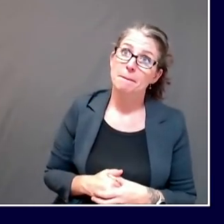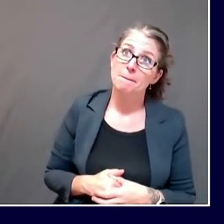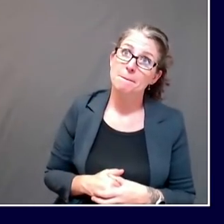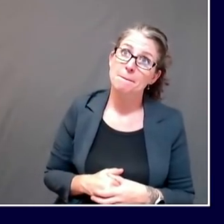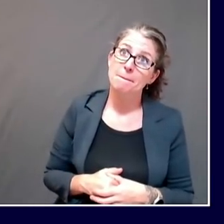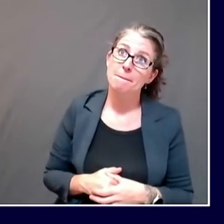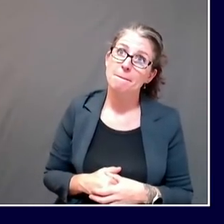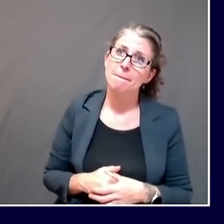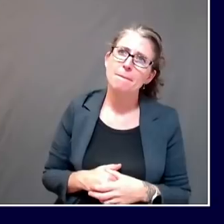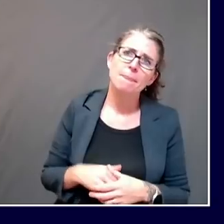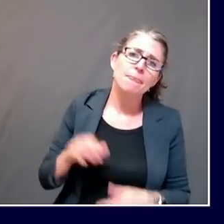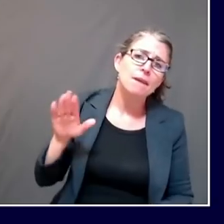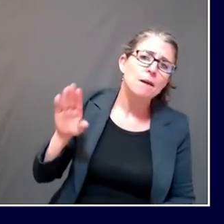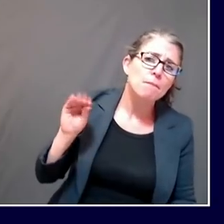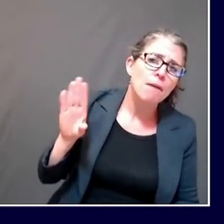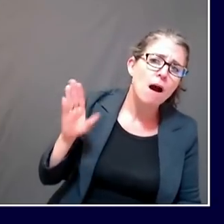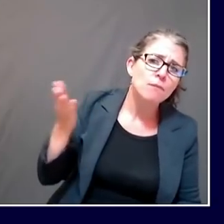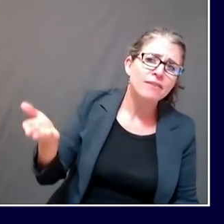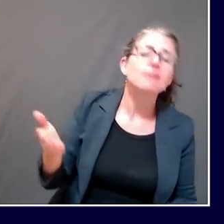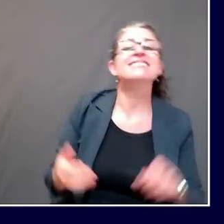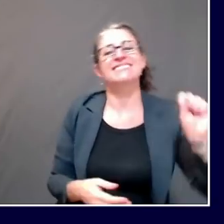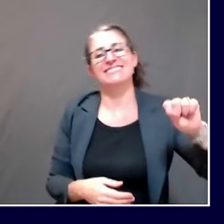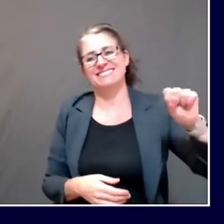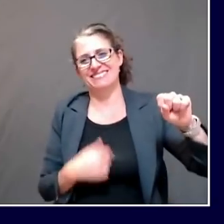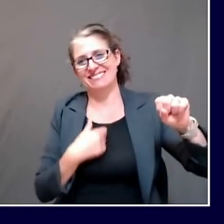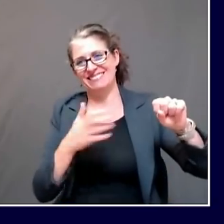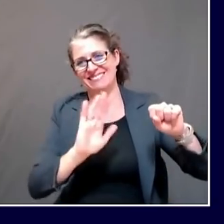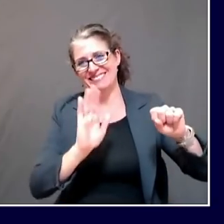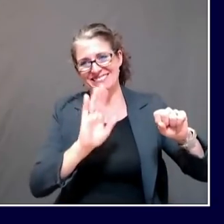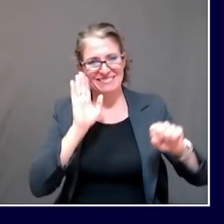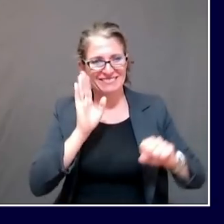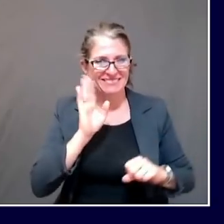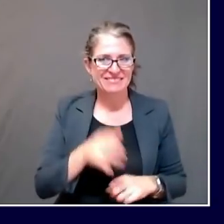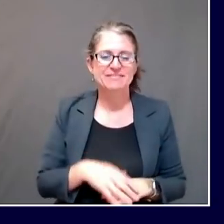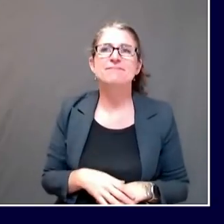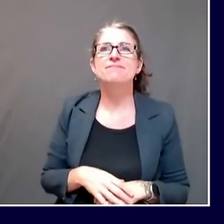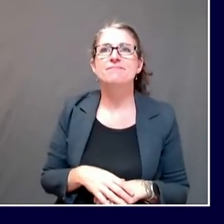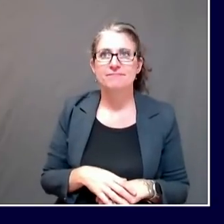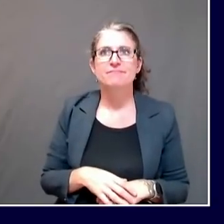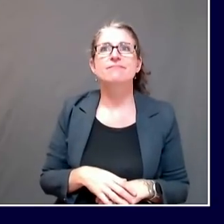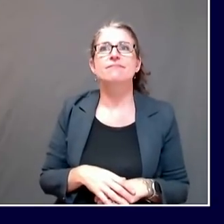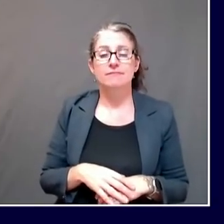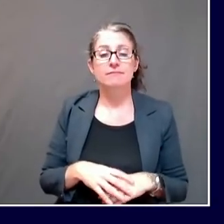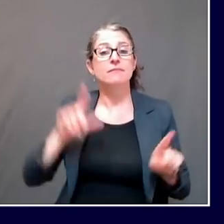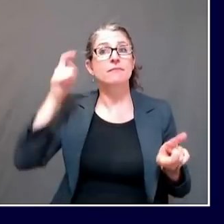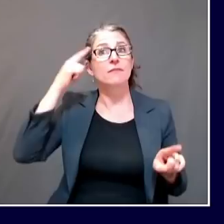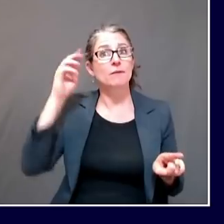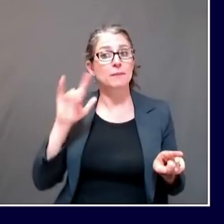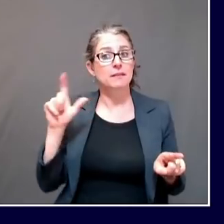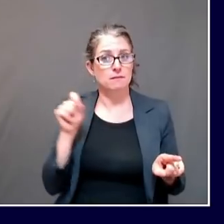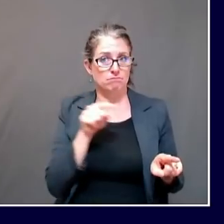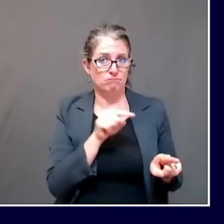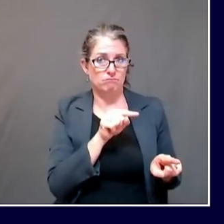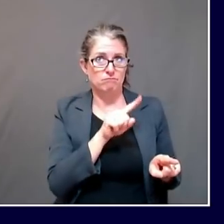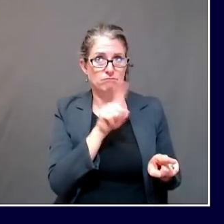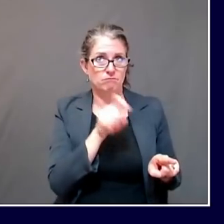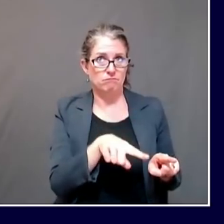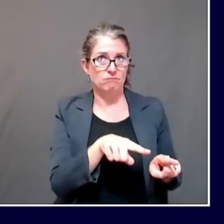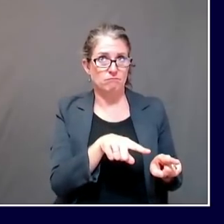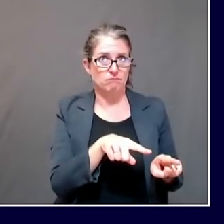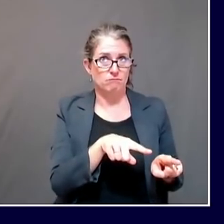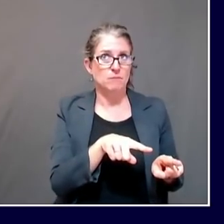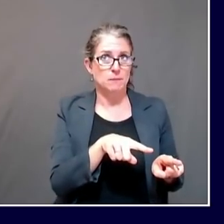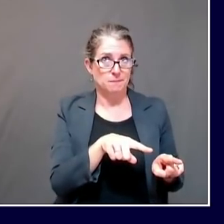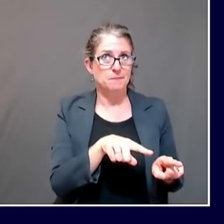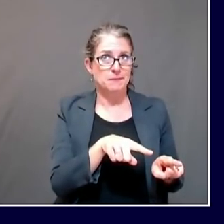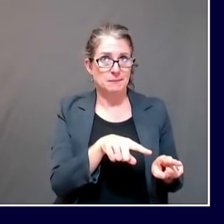Good afternoon. Governor Mills, some governors in other states say they've received a letter from the CDC